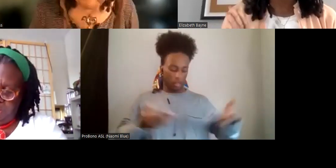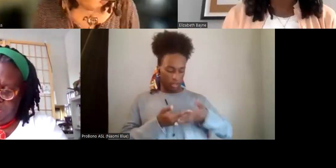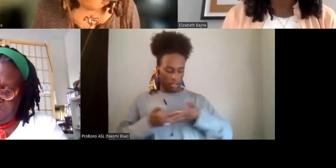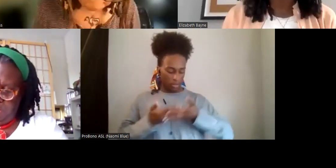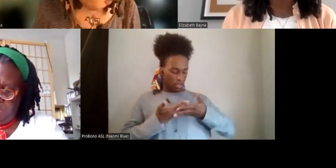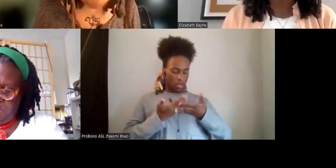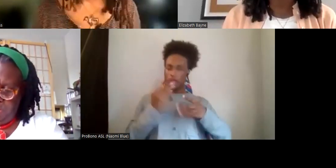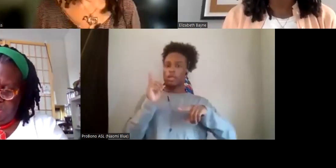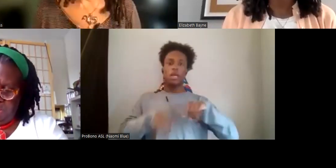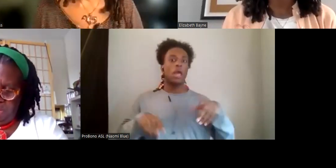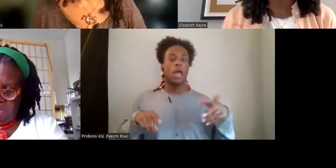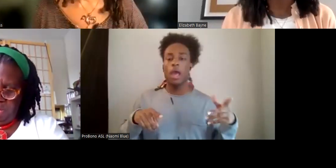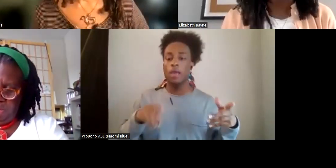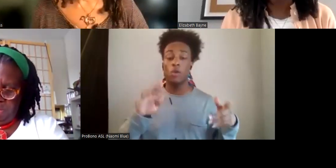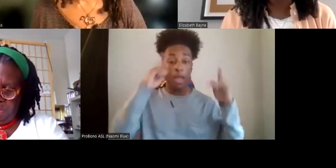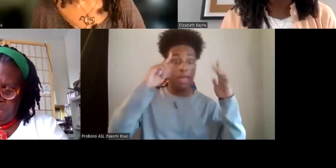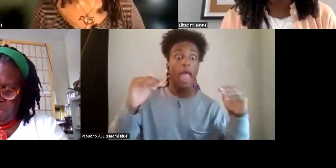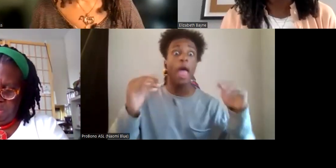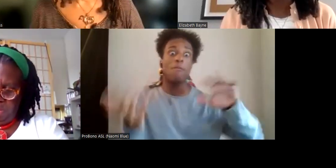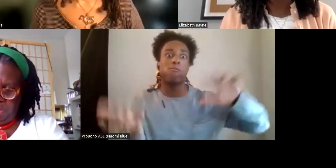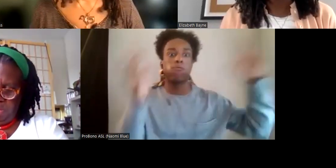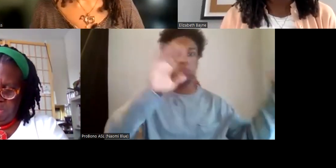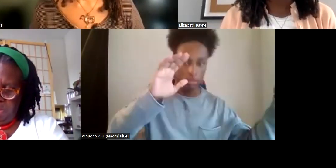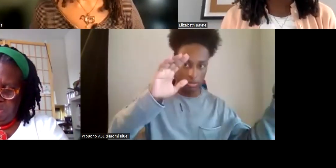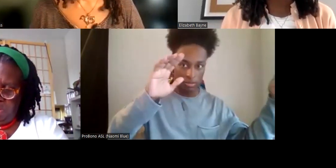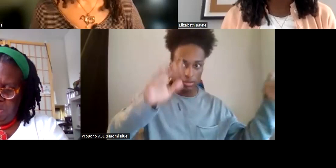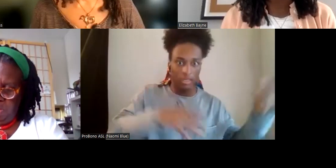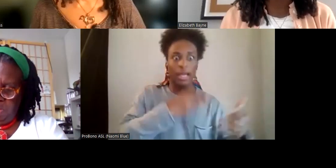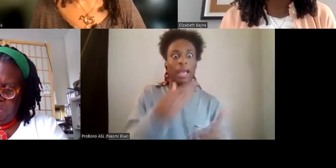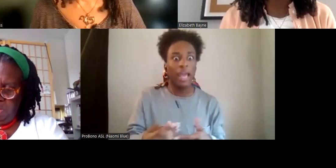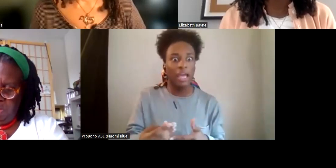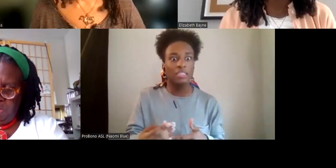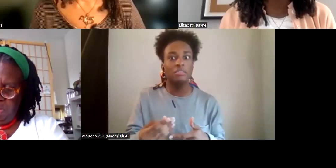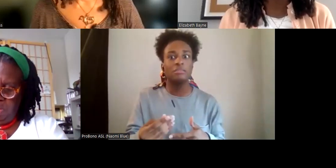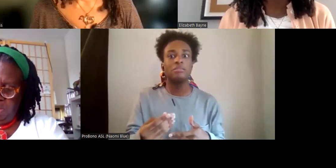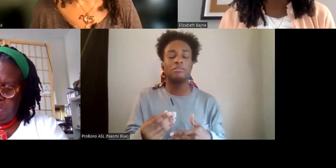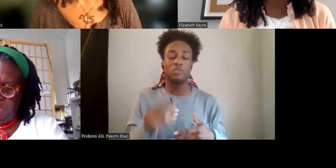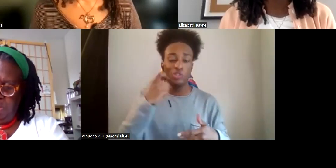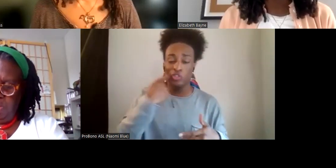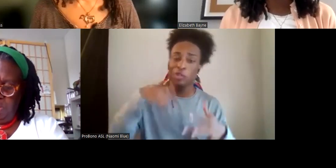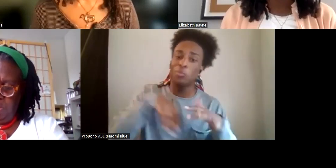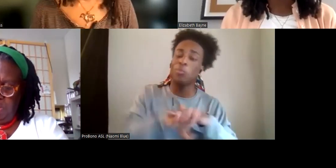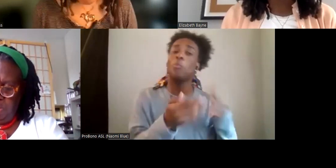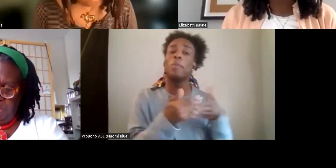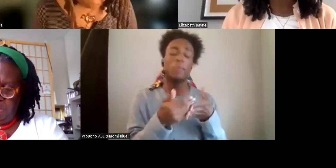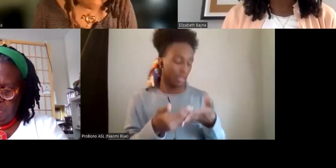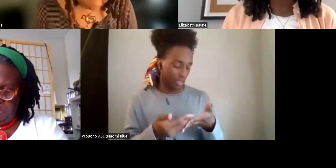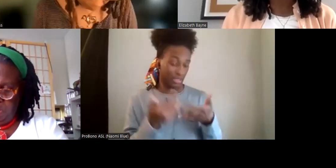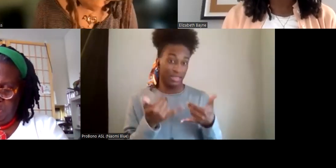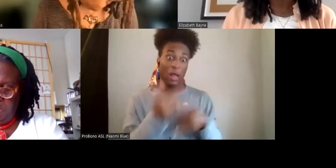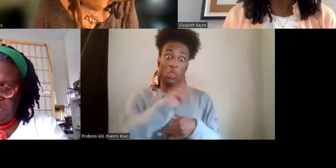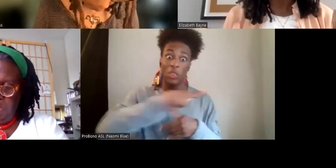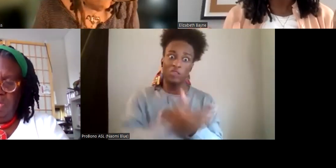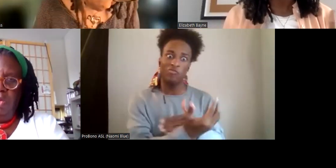And on top of that, she's forced to move right after bringing a new baby home.